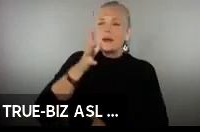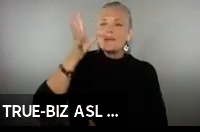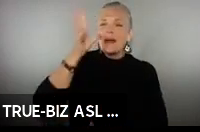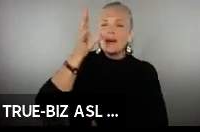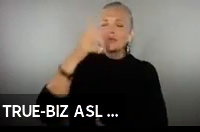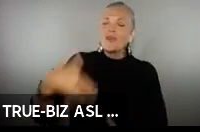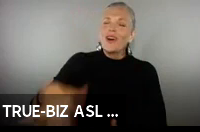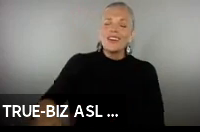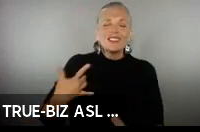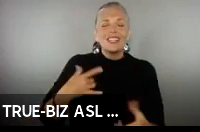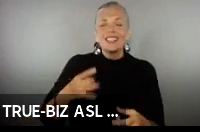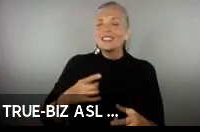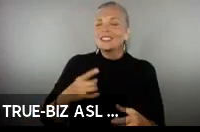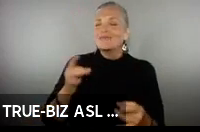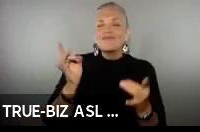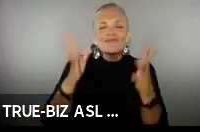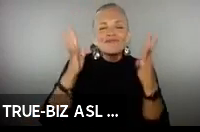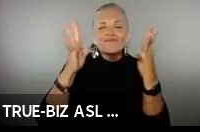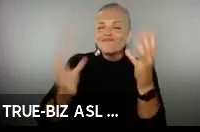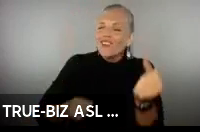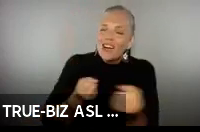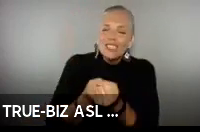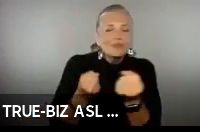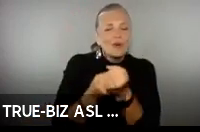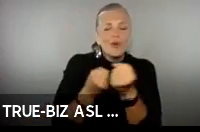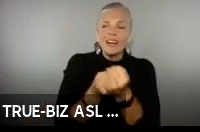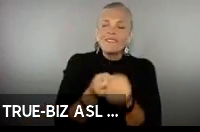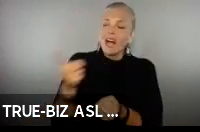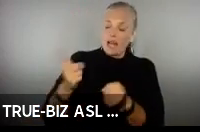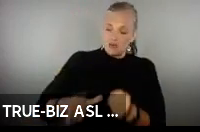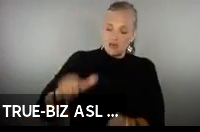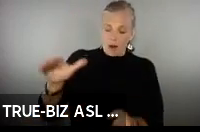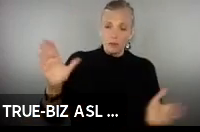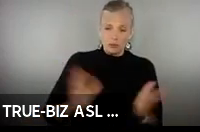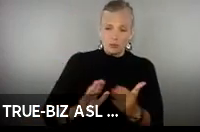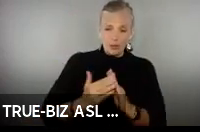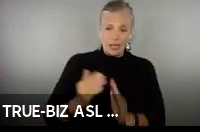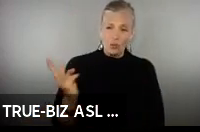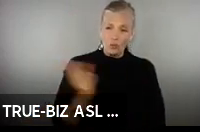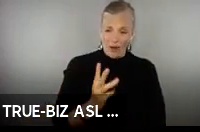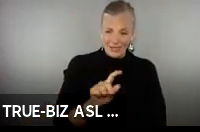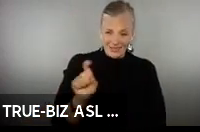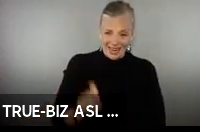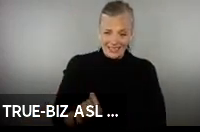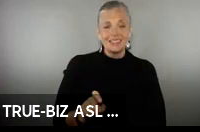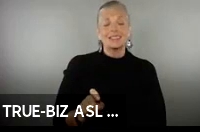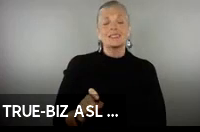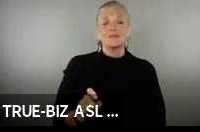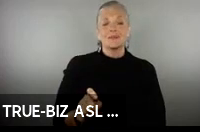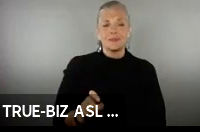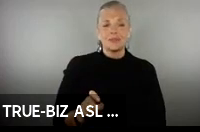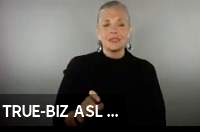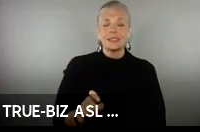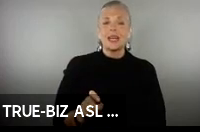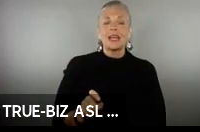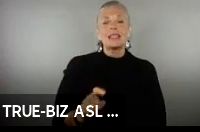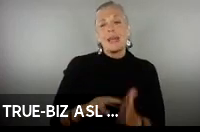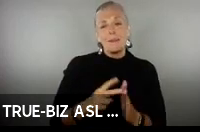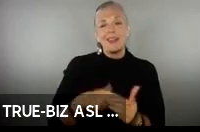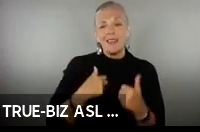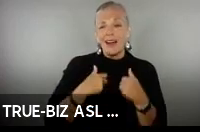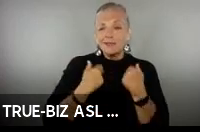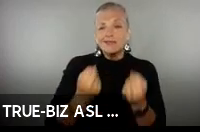supportive. They got me help. You know, growing up in a small town in West Texas, there was a lot of car mileage involved.